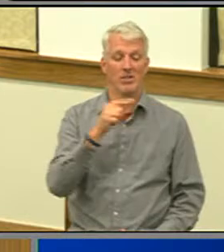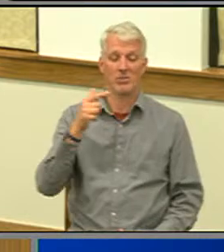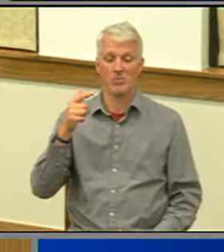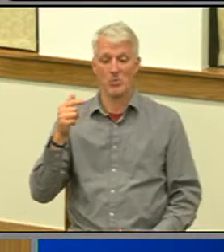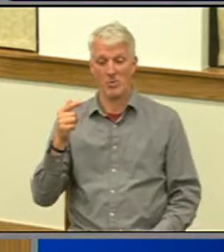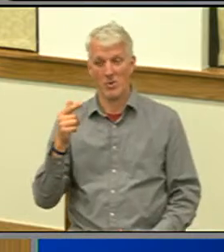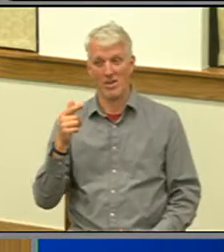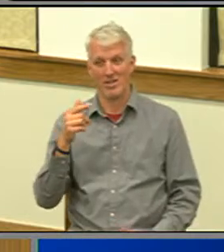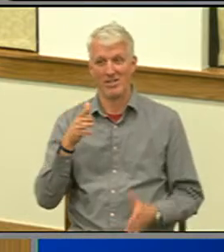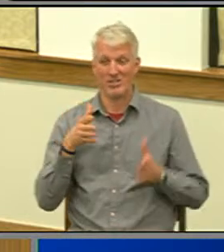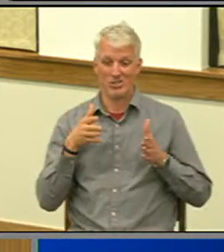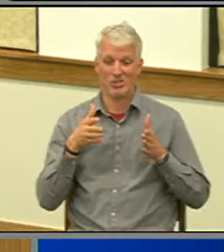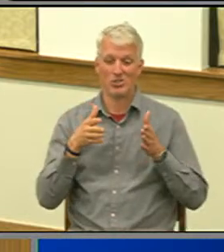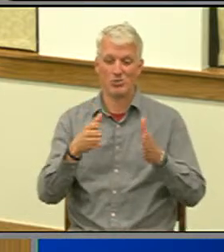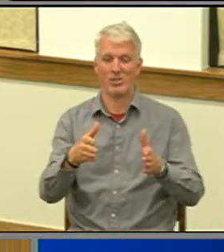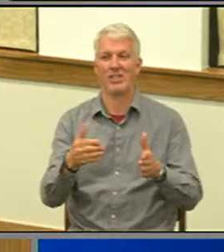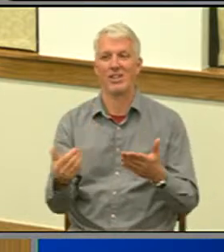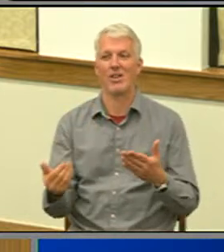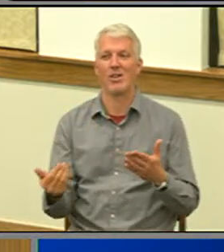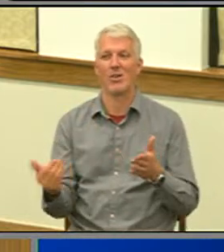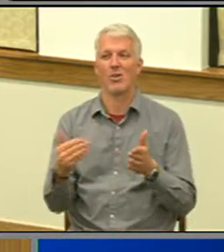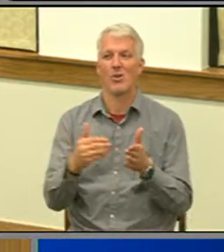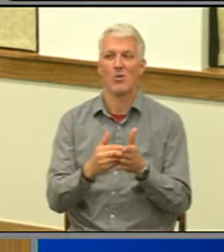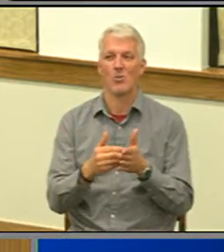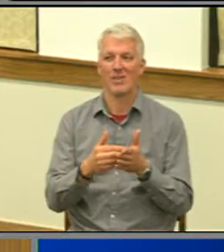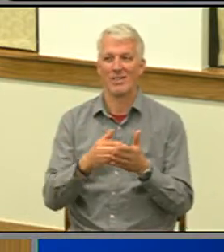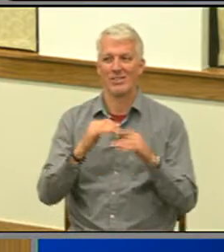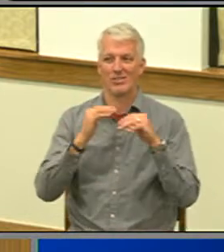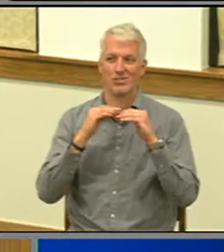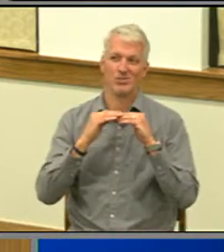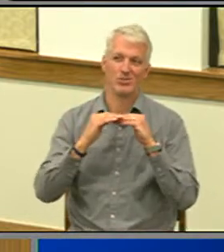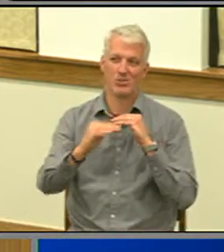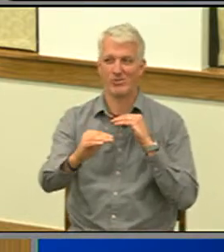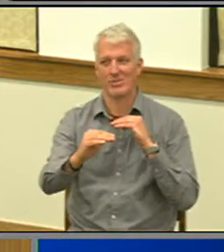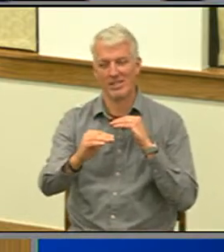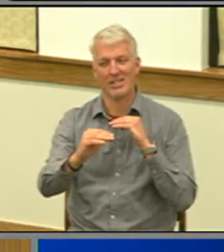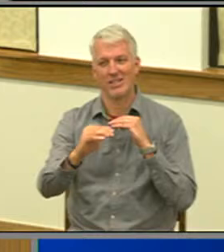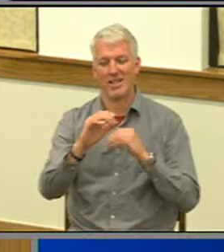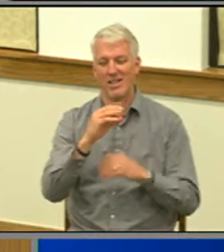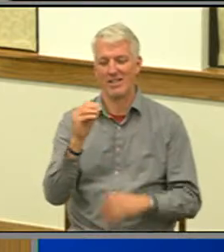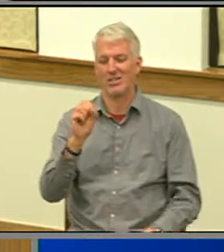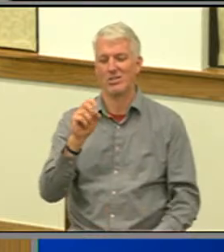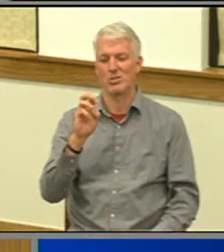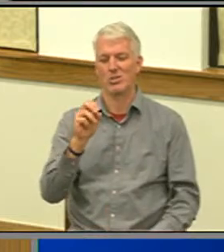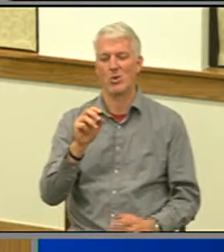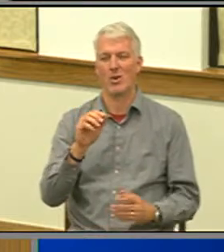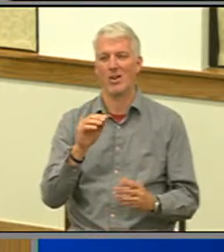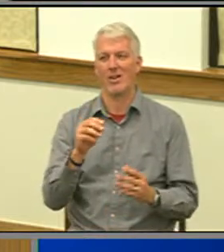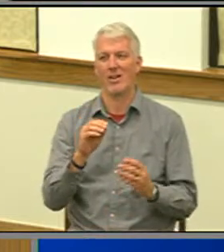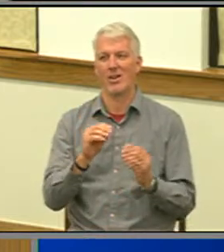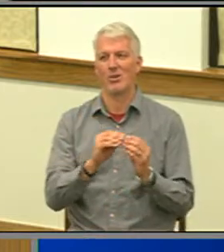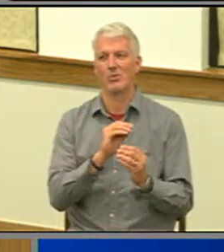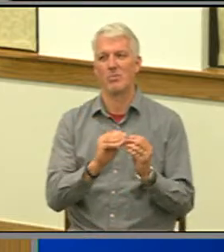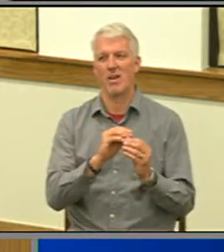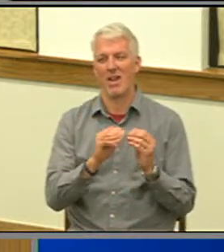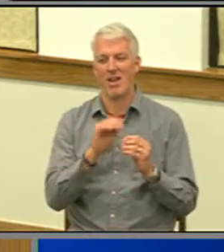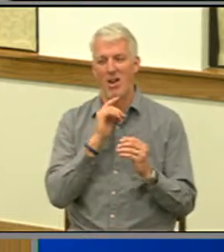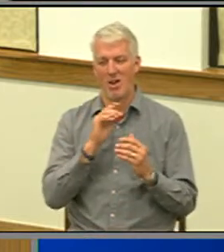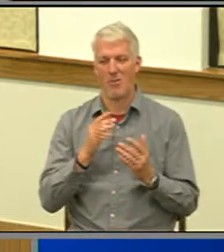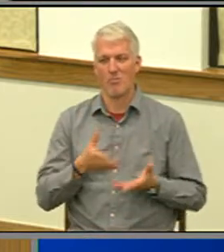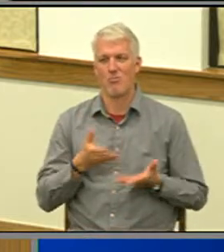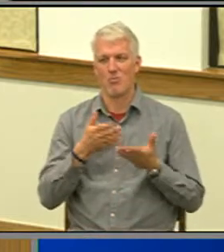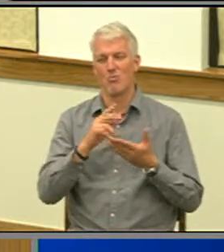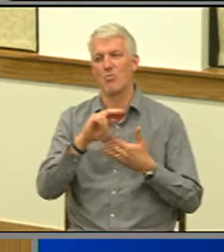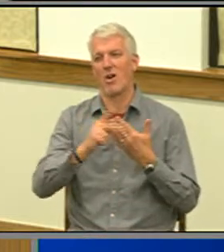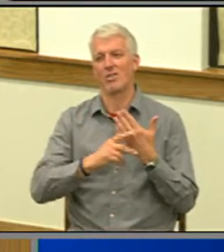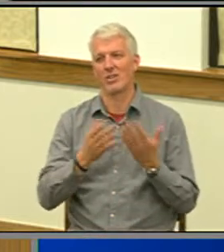2020-2021 street resurfacing and sewer repair project. My name is Edward Hiri, Assistant Director of Public Work and